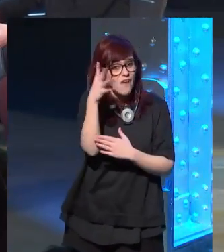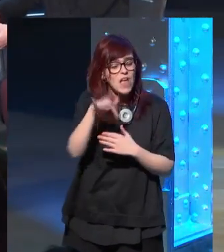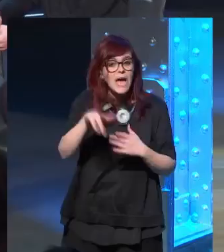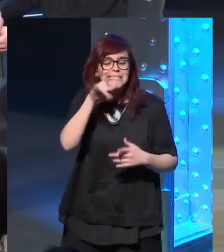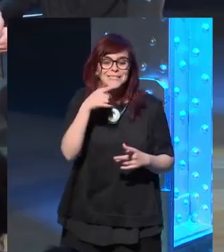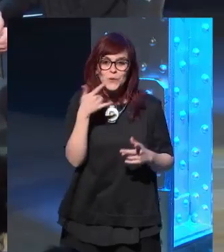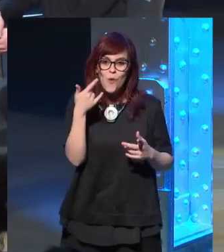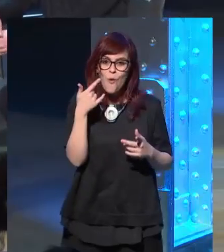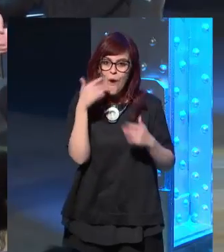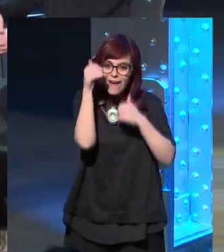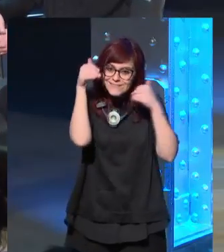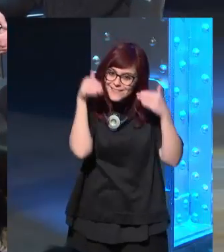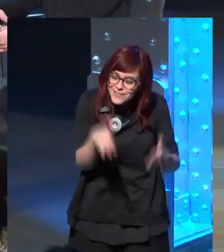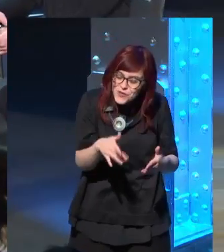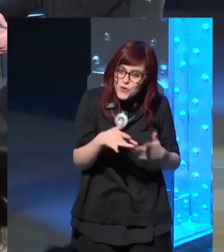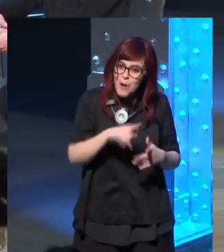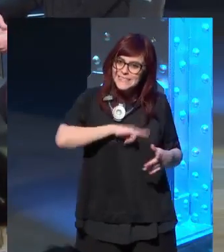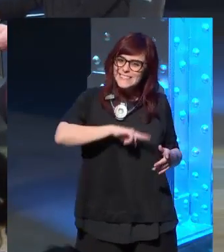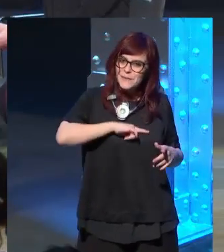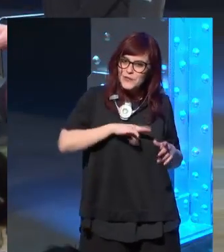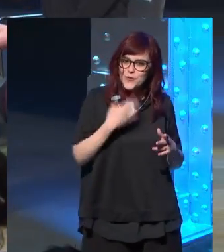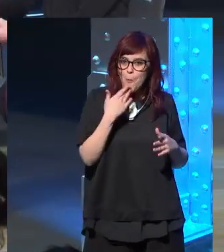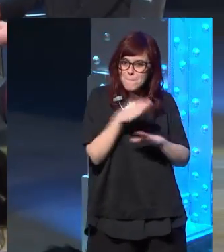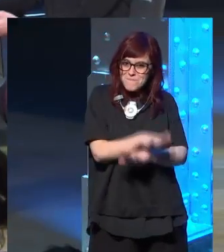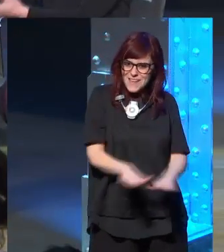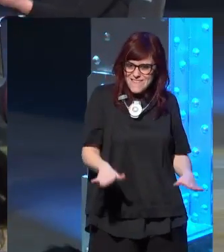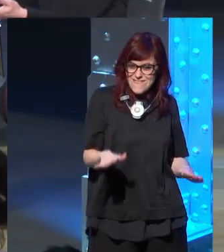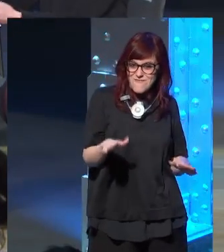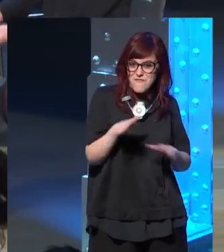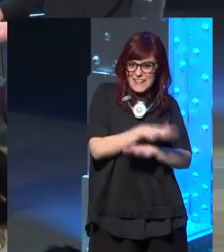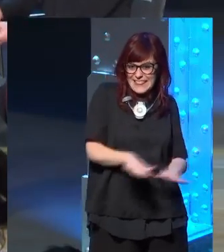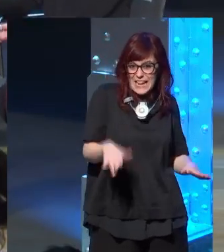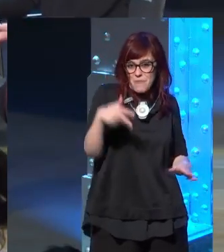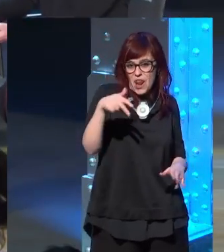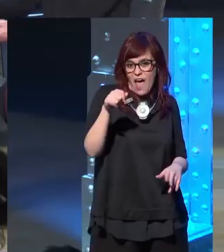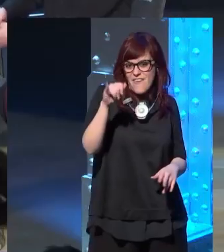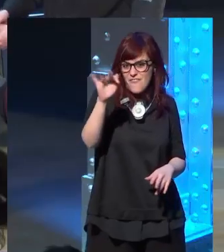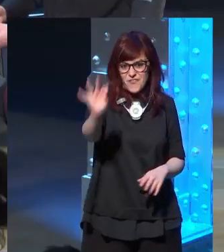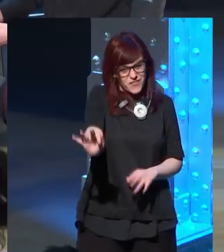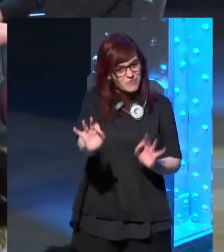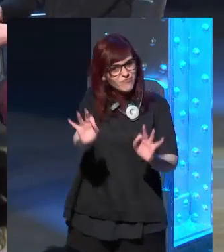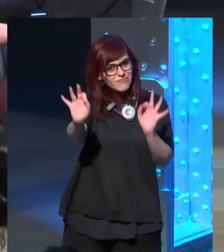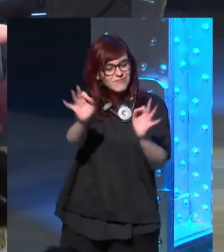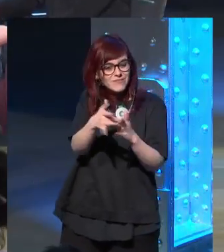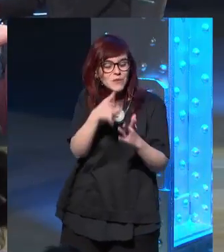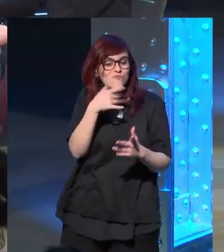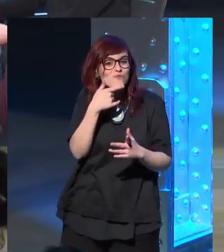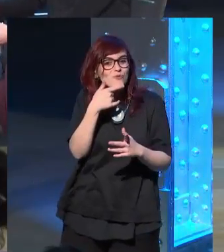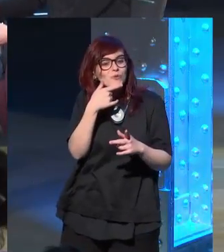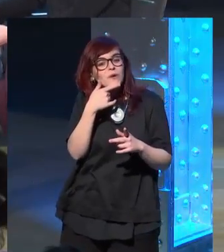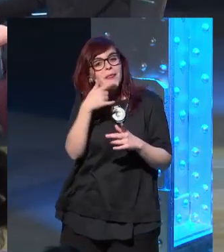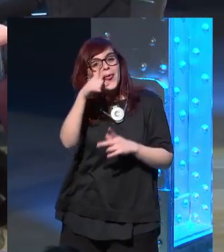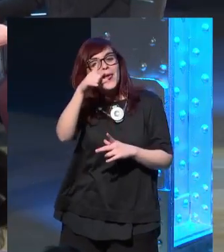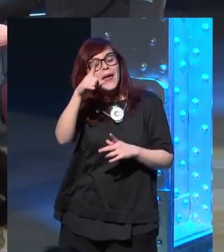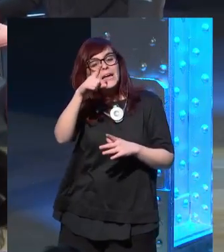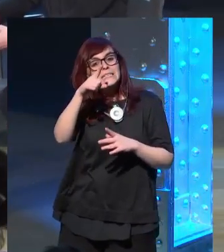back. But in fact, it will be returned, and you said in 100% of the cases it will be